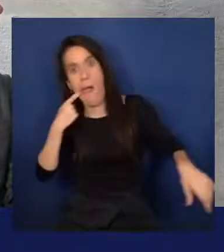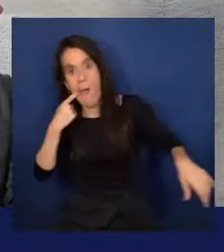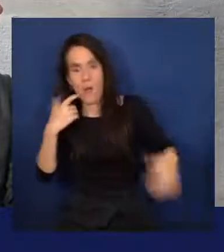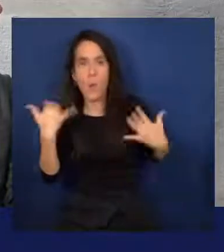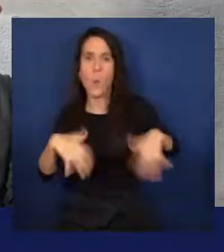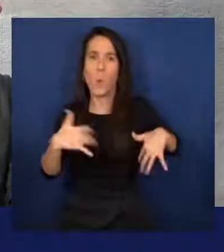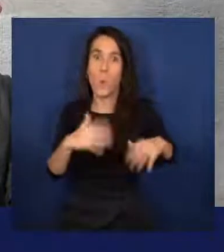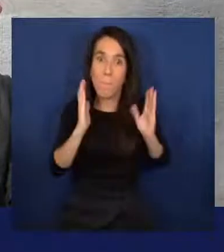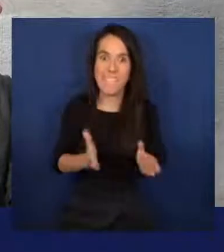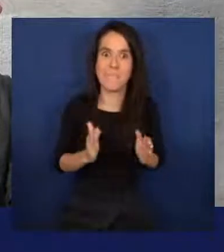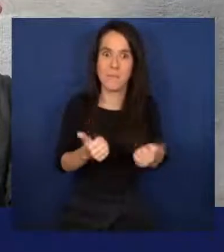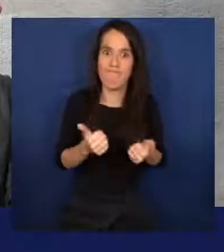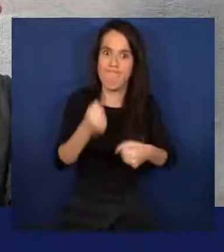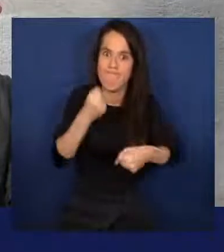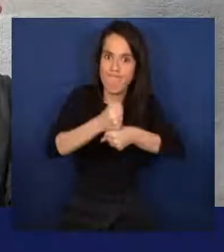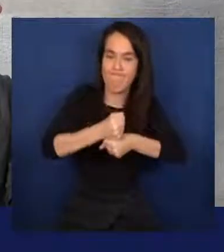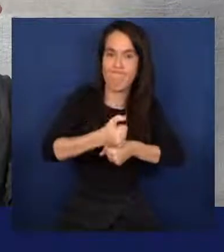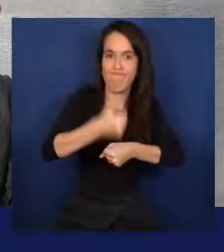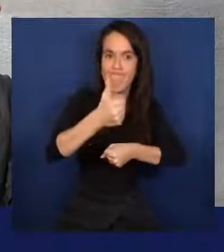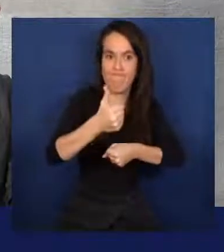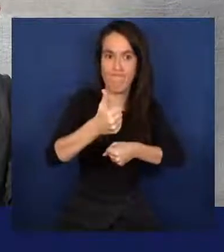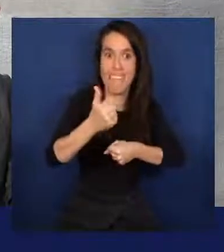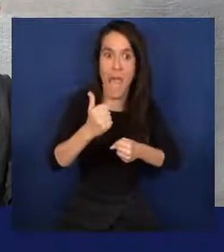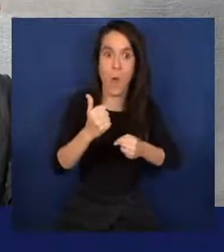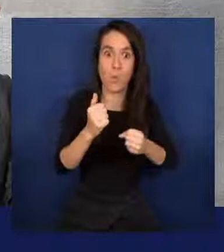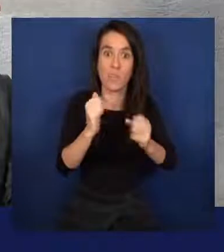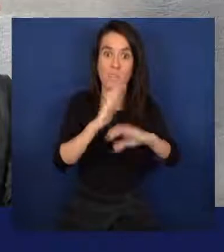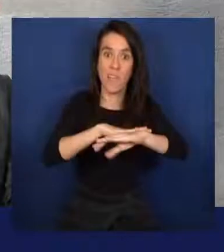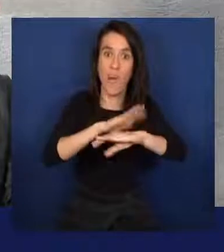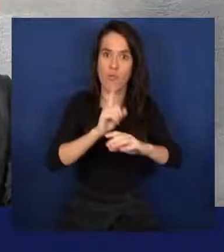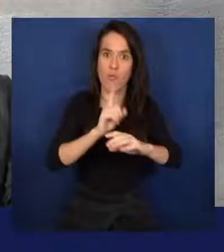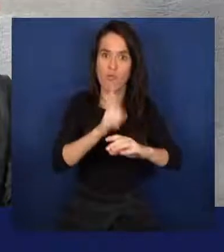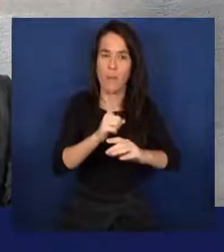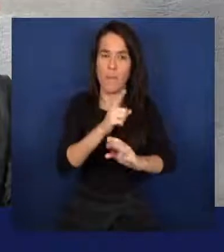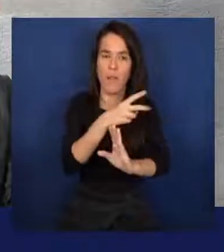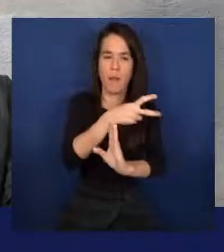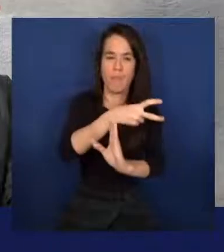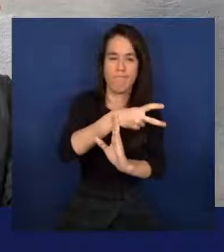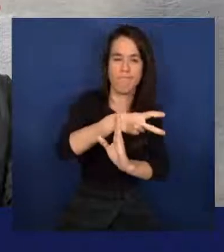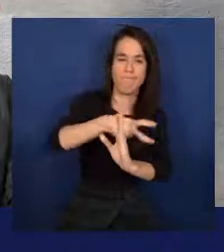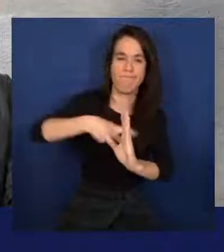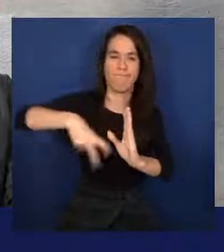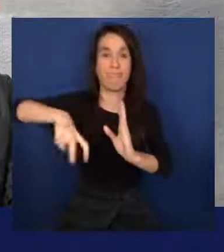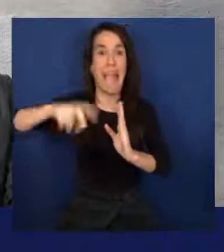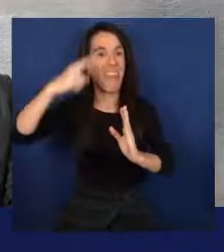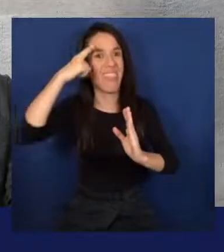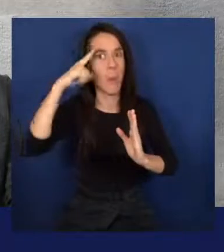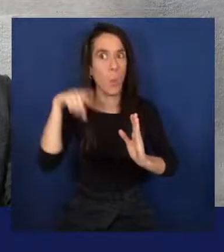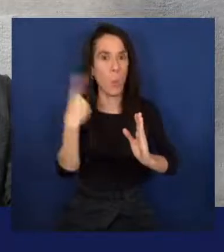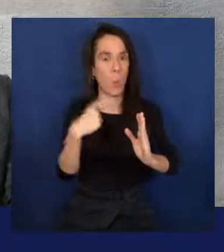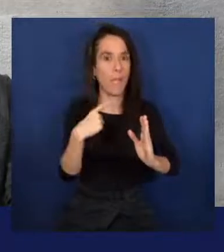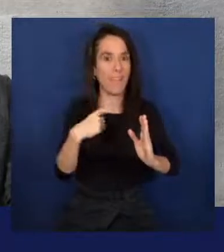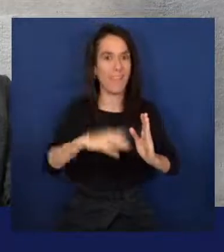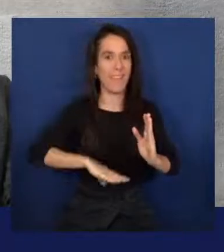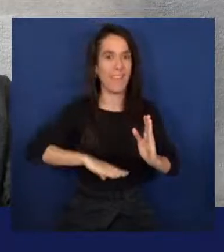so we are in a transitory period now. I suspect we are the generation that will see us become a